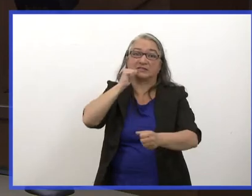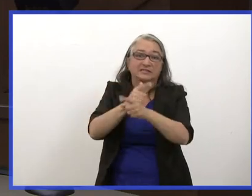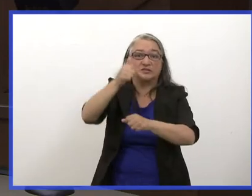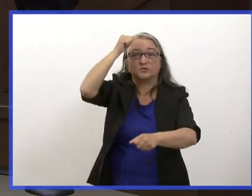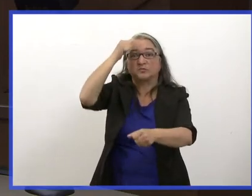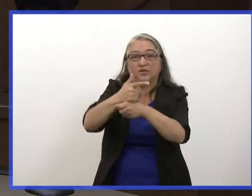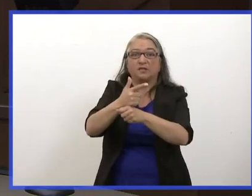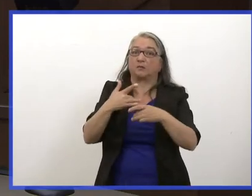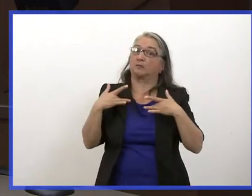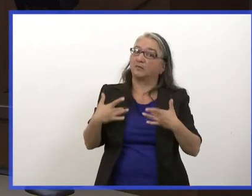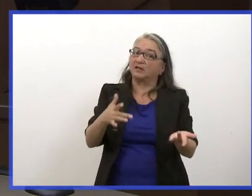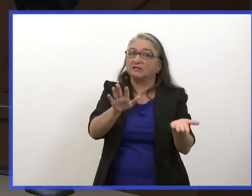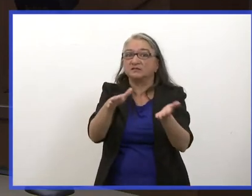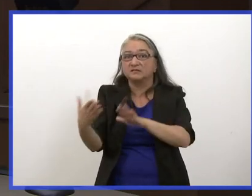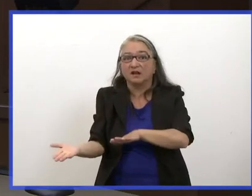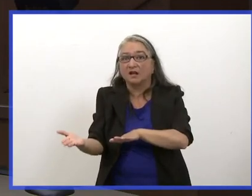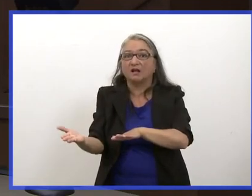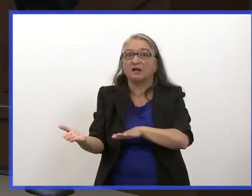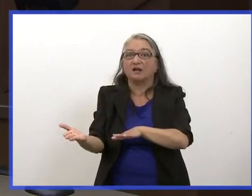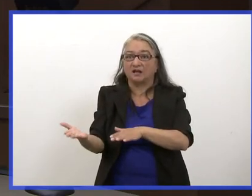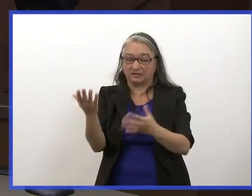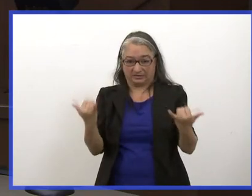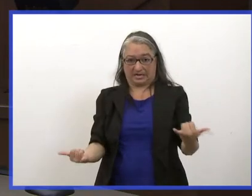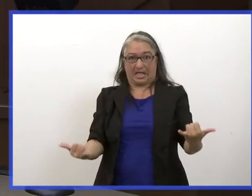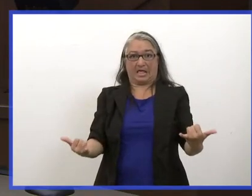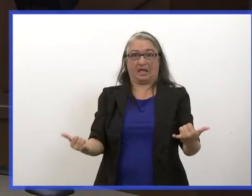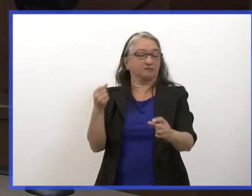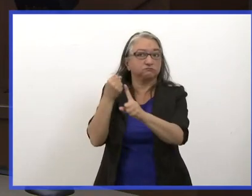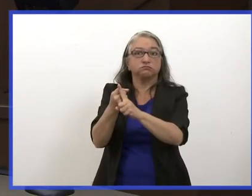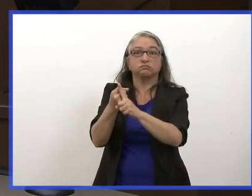If you think, maybe you'll act differently. I hope so.